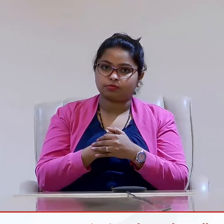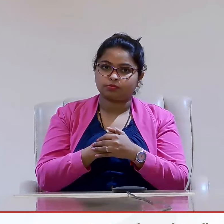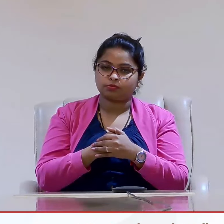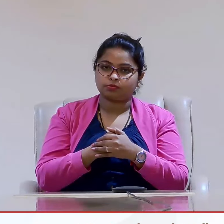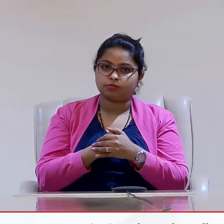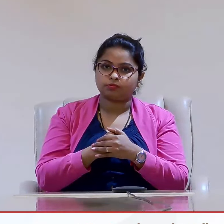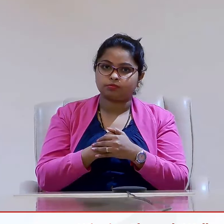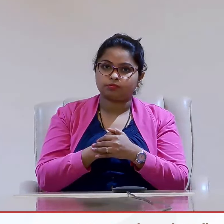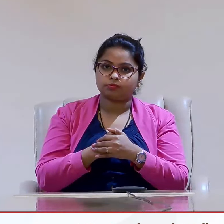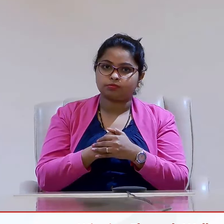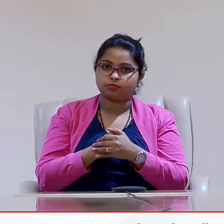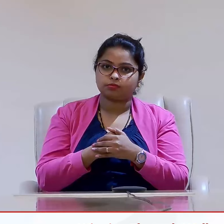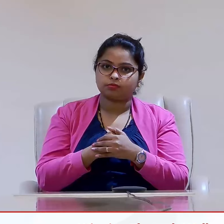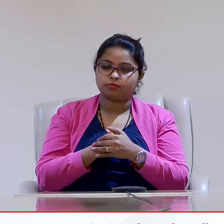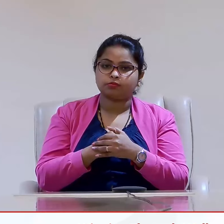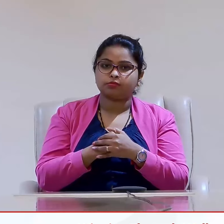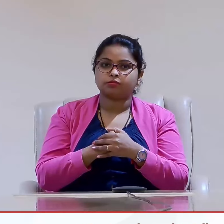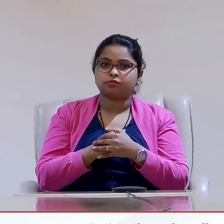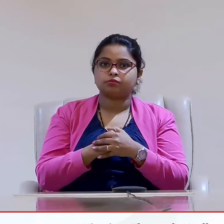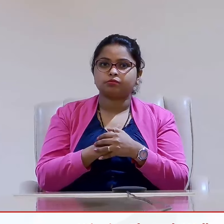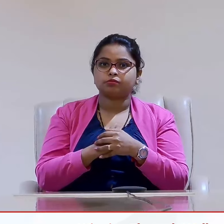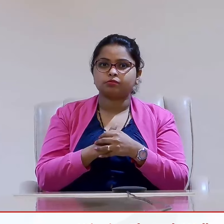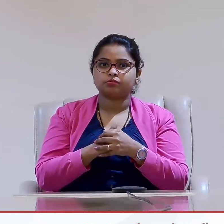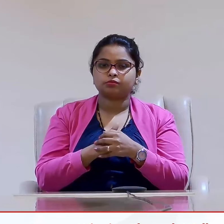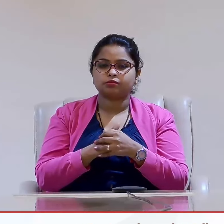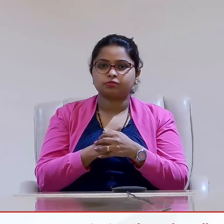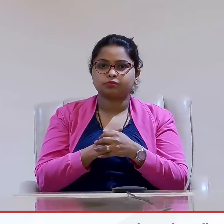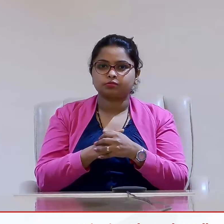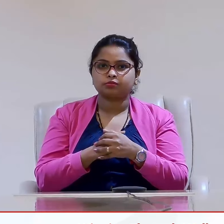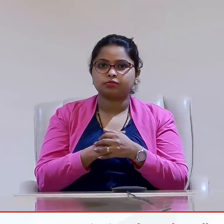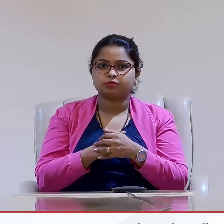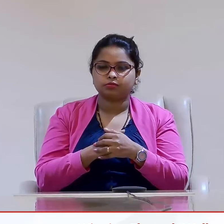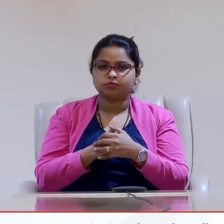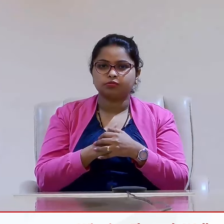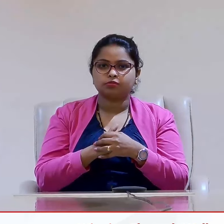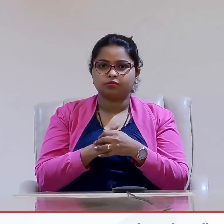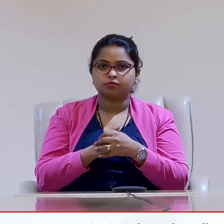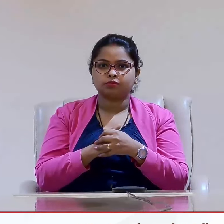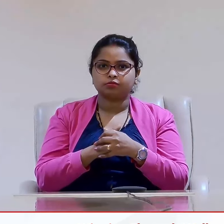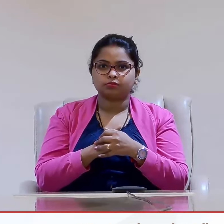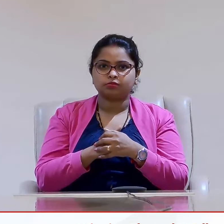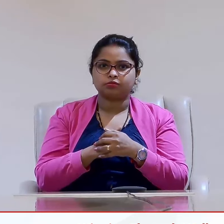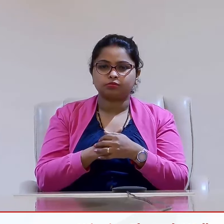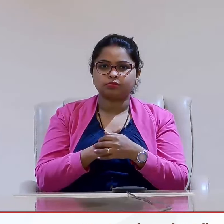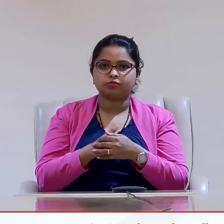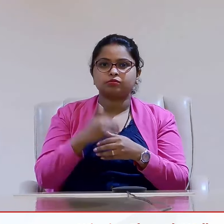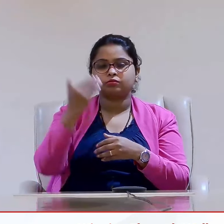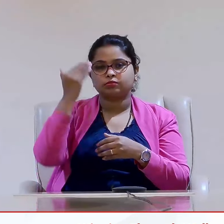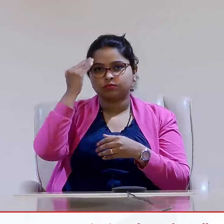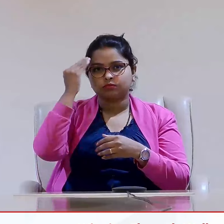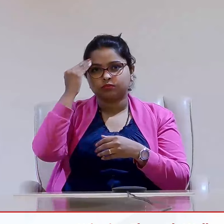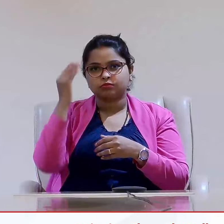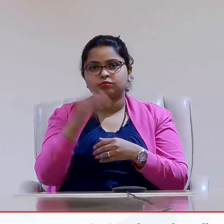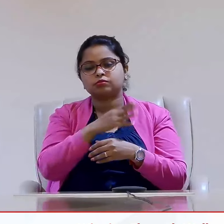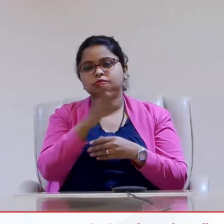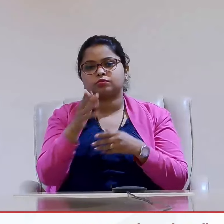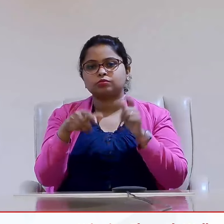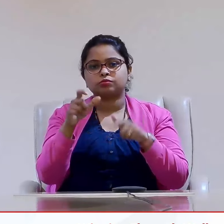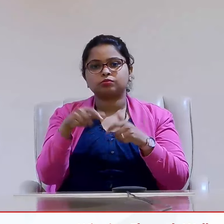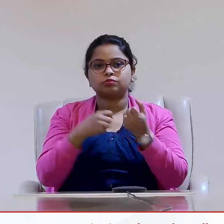Look, I don't have a specific answer to this because I am not a part of Union Bank of India, yeah. Although I'm aware that there is a lot of support within